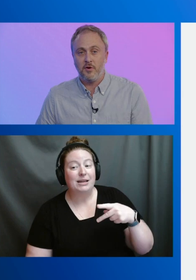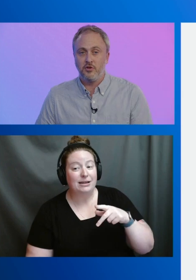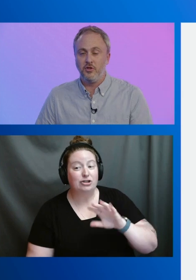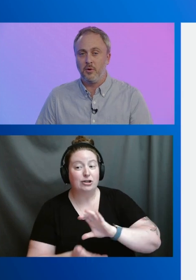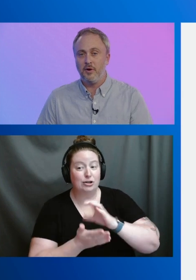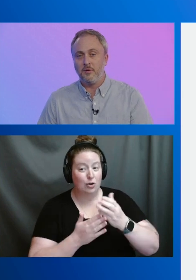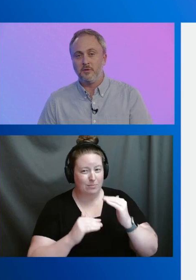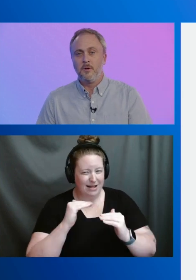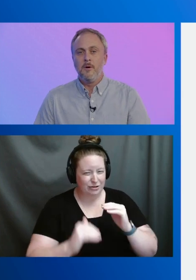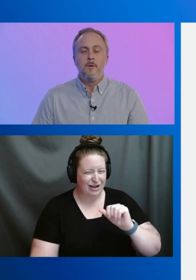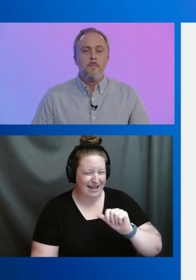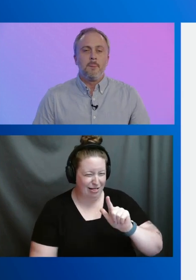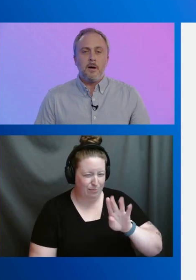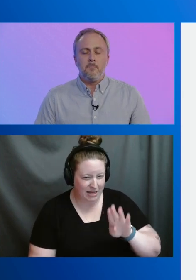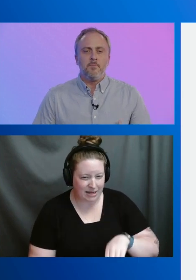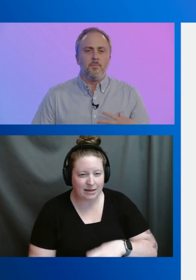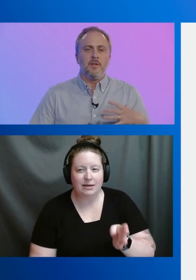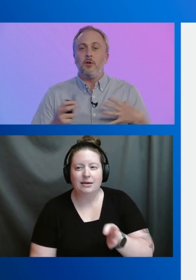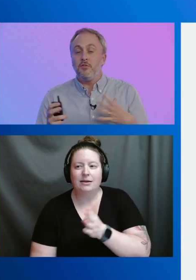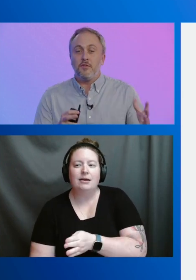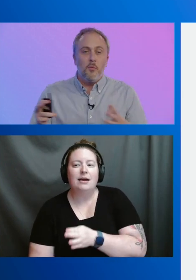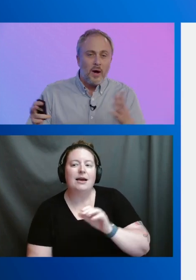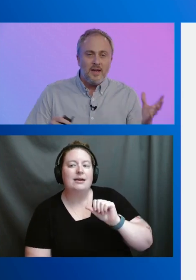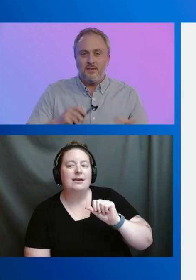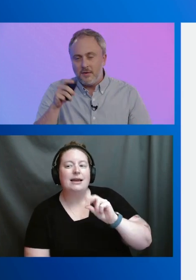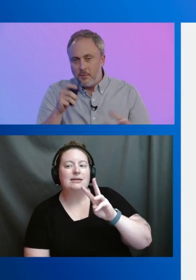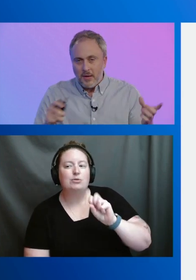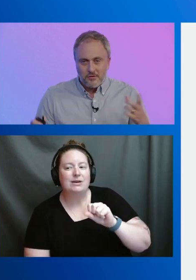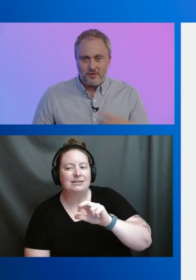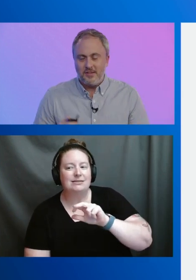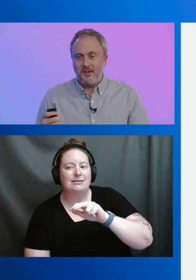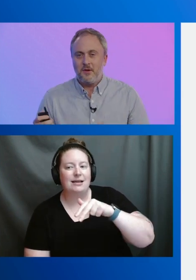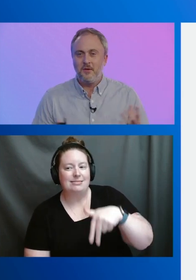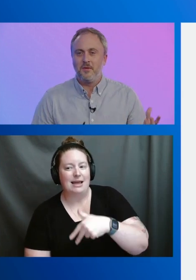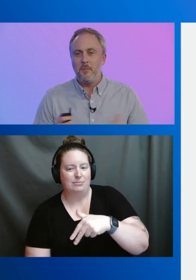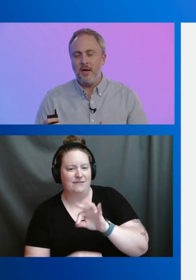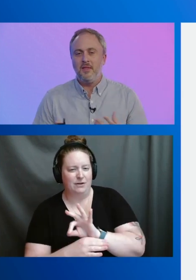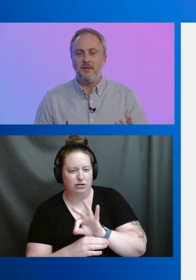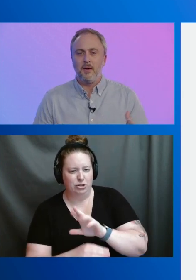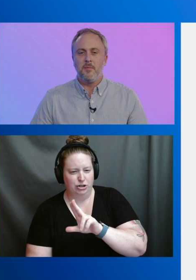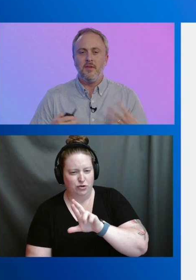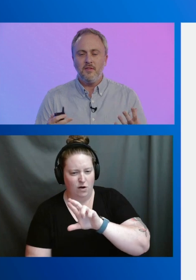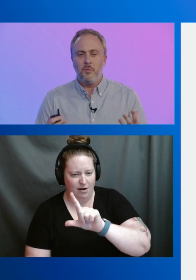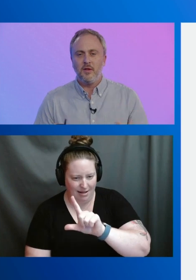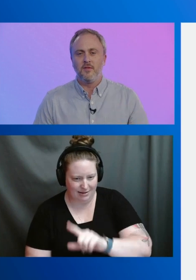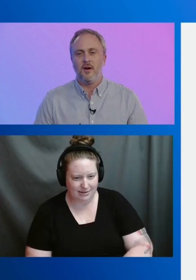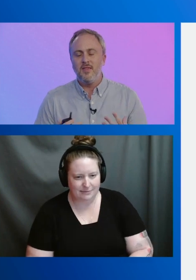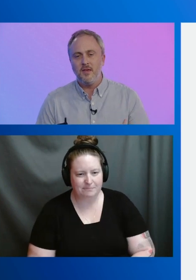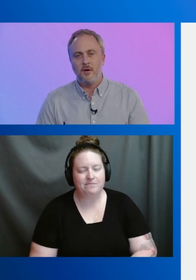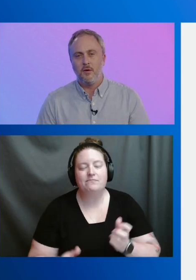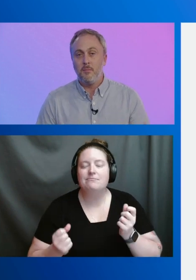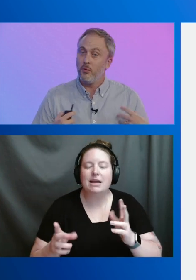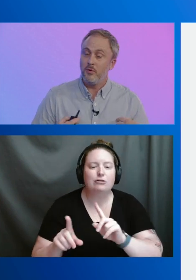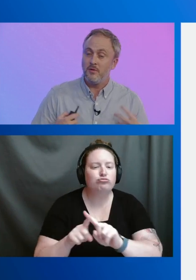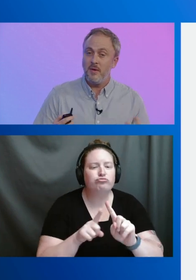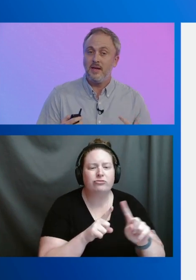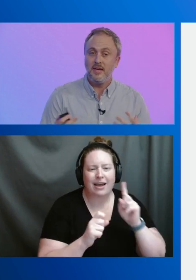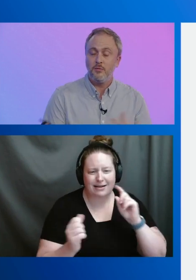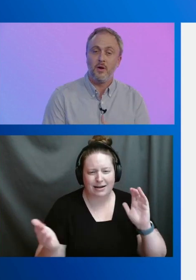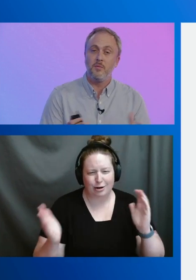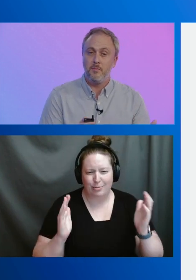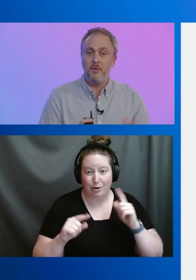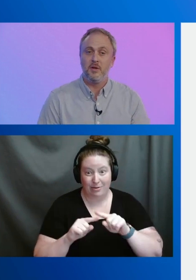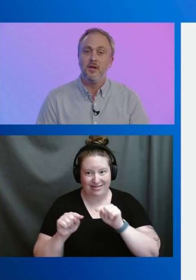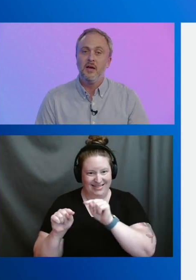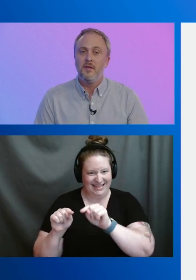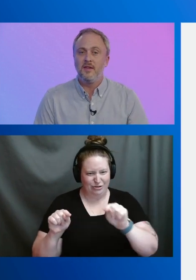Lambda function URLs. Now, there's lots of different ways and different matrices I can compare these by, but these are the ones that I think are important to me, at least,